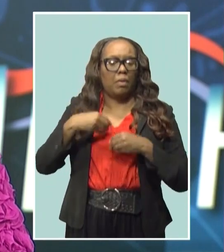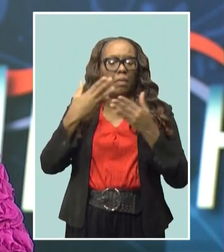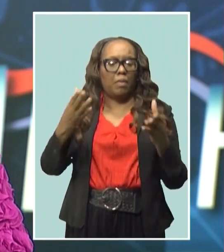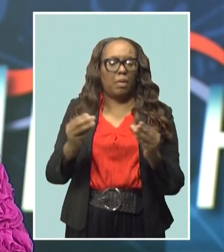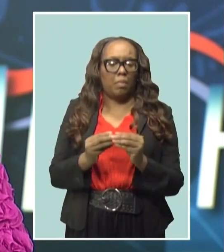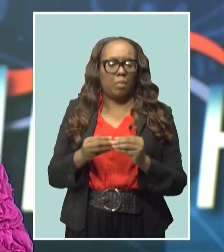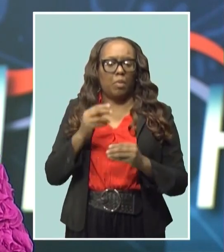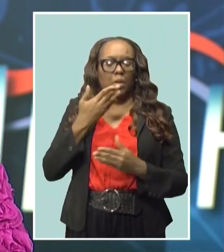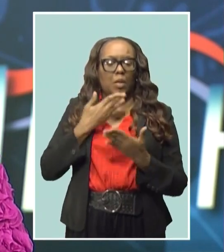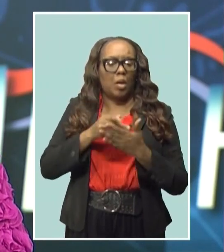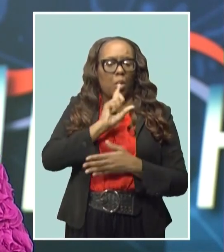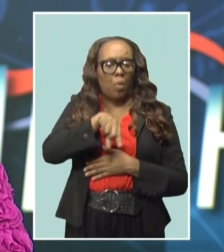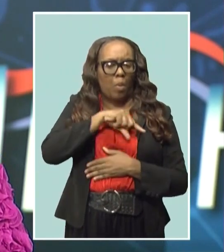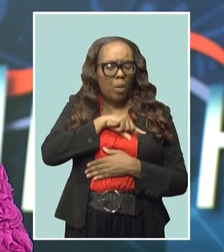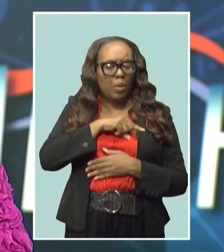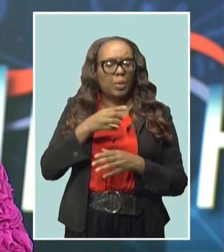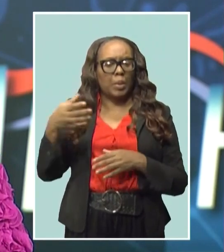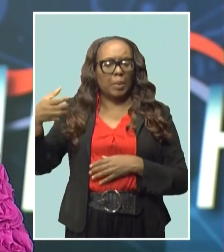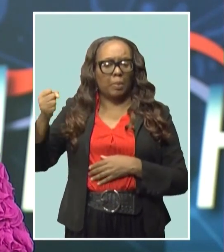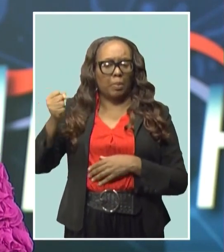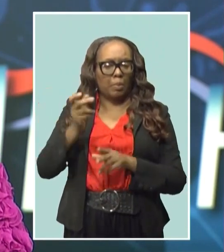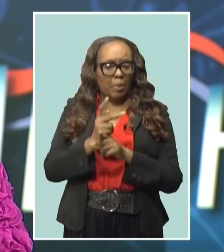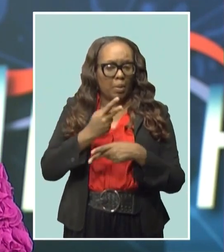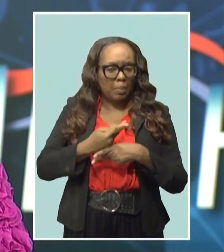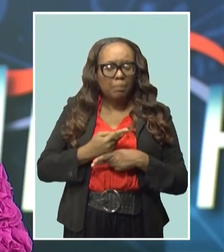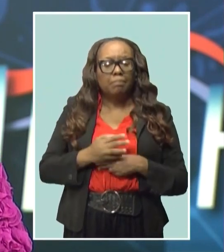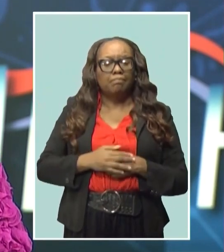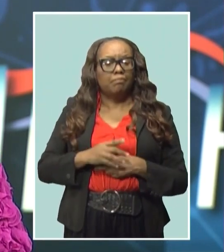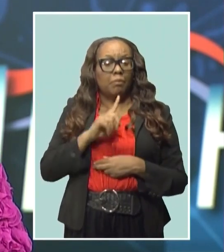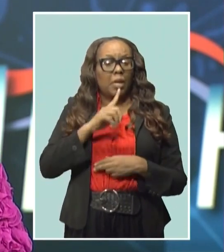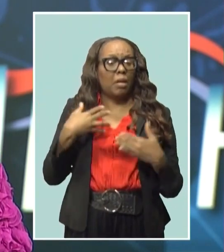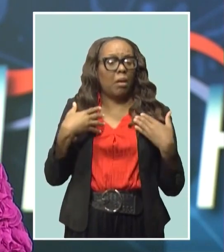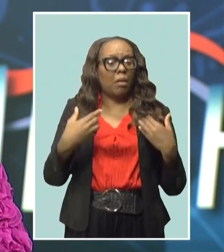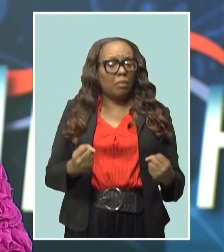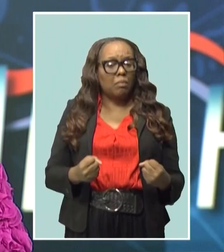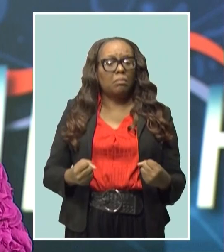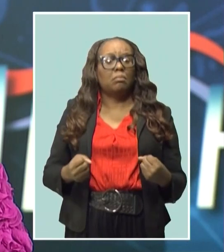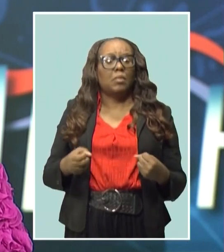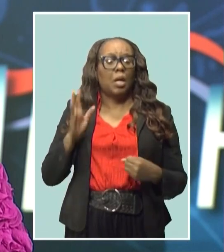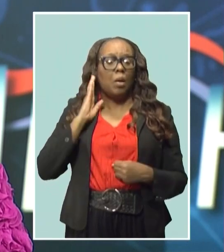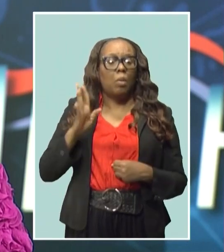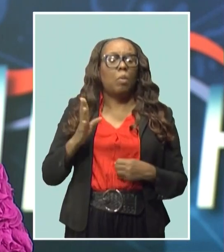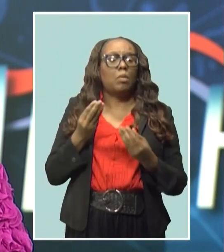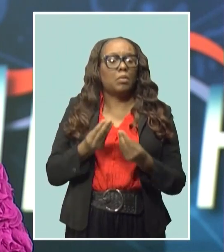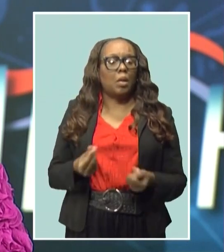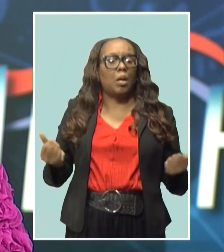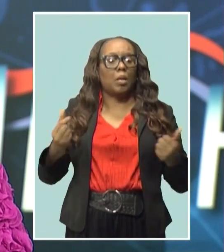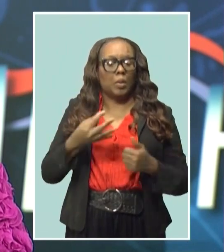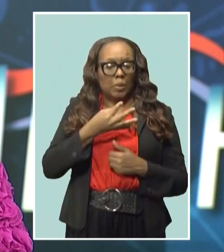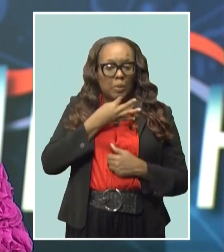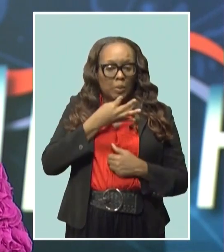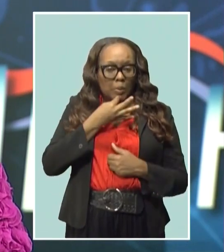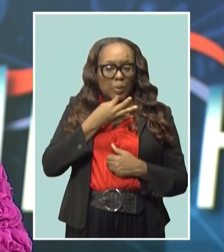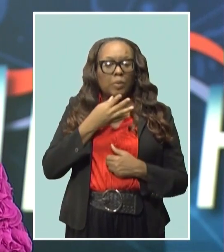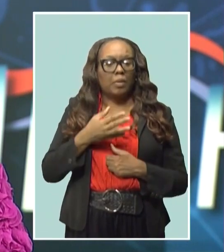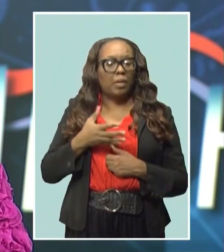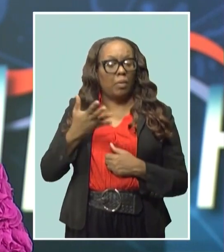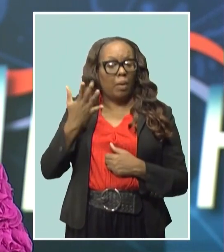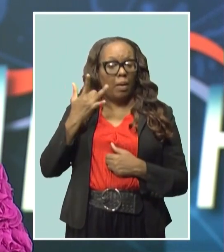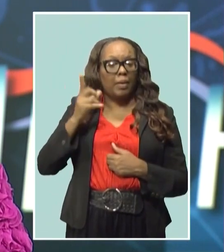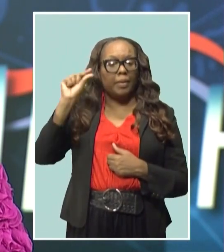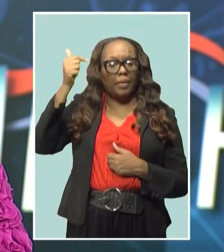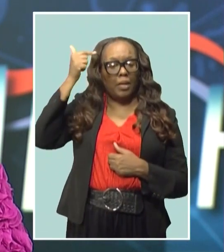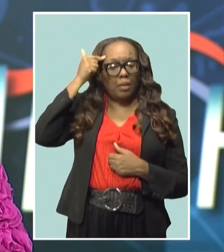producing quality milk products for the market. She said they're confident this problem will be remedied in the long term, given the